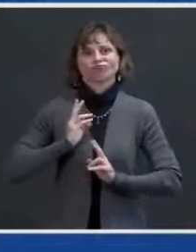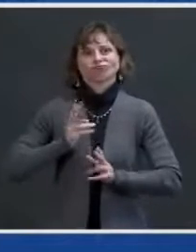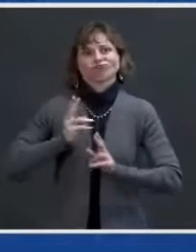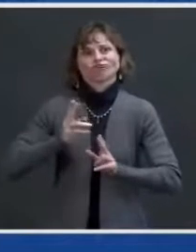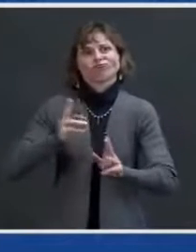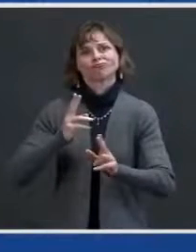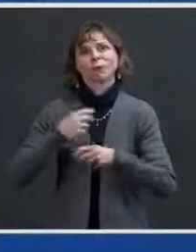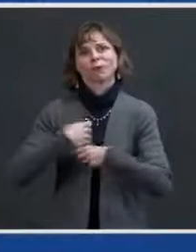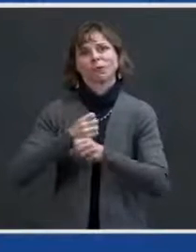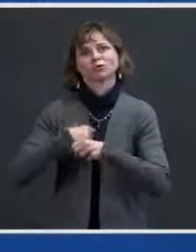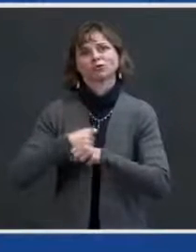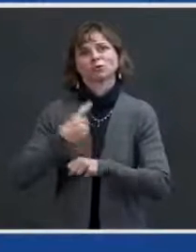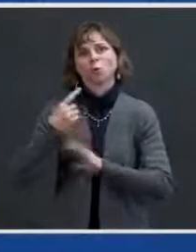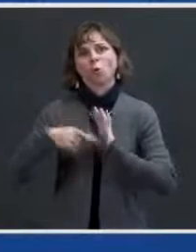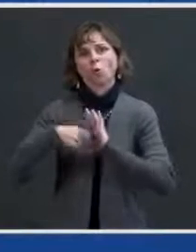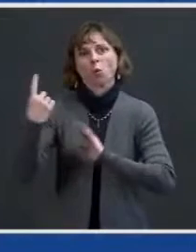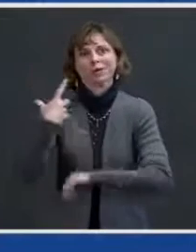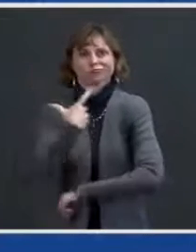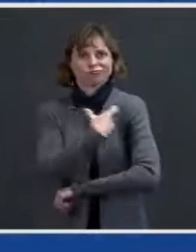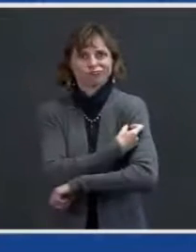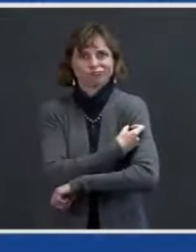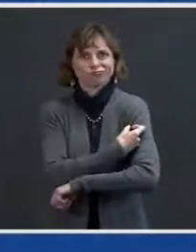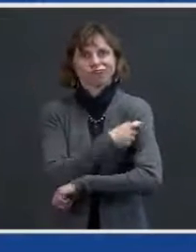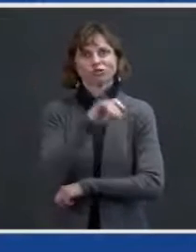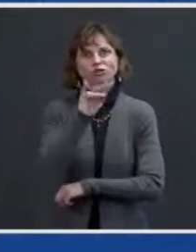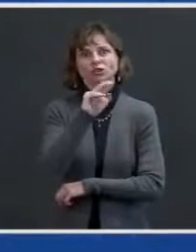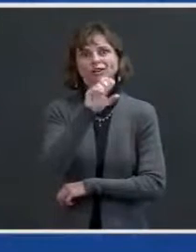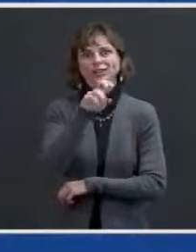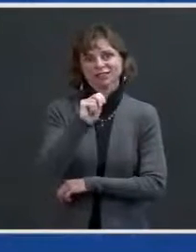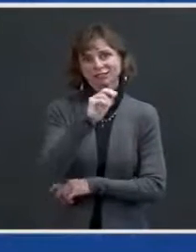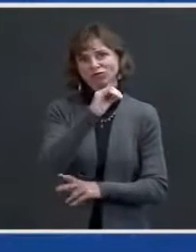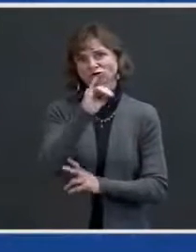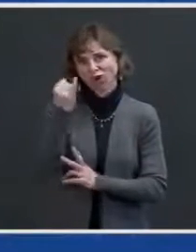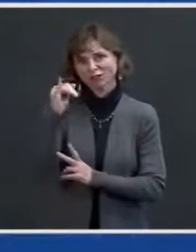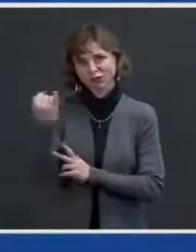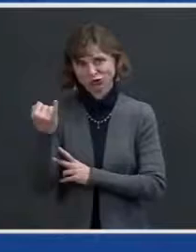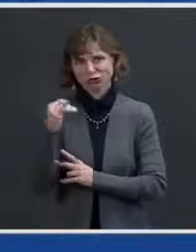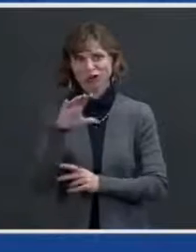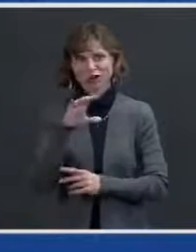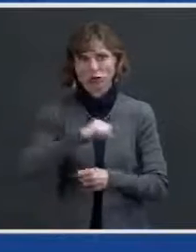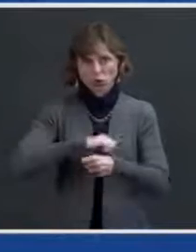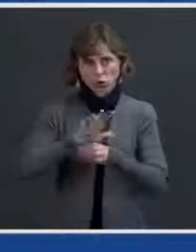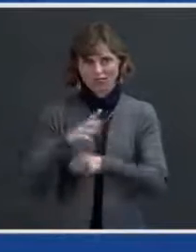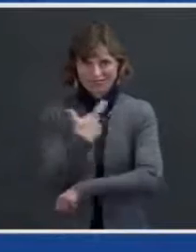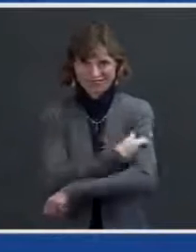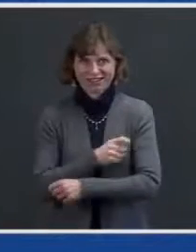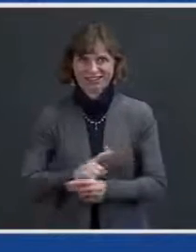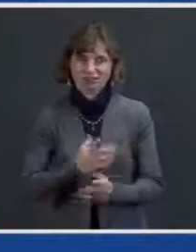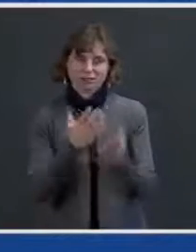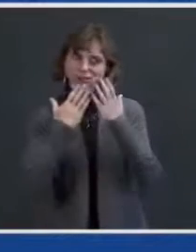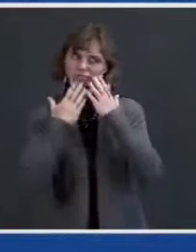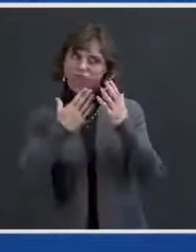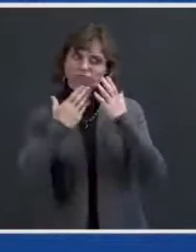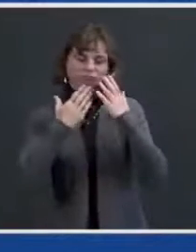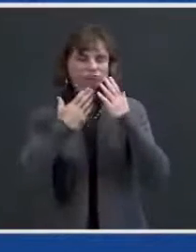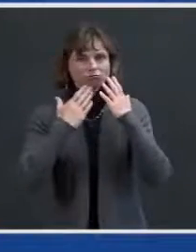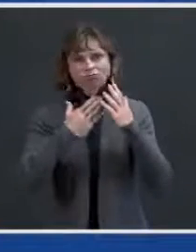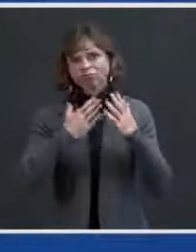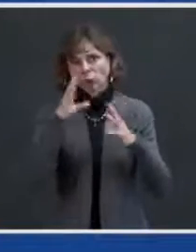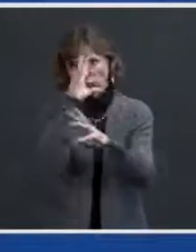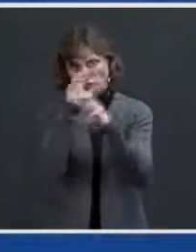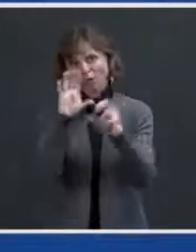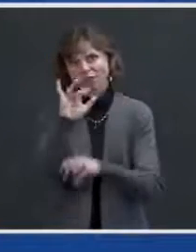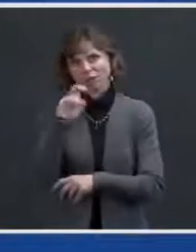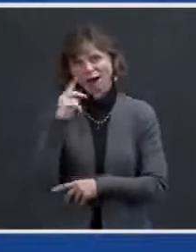one-shot Johnson & Johnson COVID-19 vaccine. I want to give a big thanks to President Biden for having us